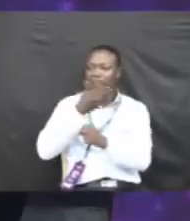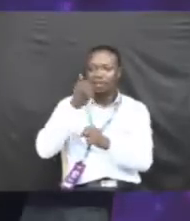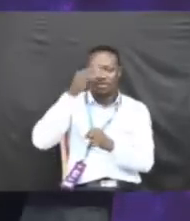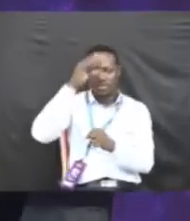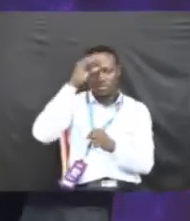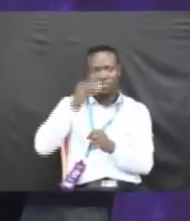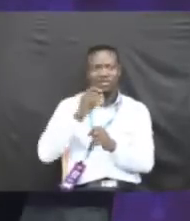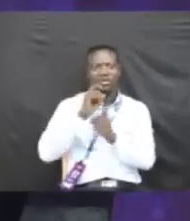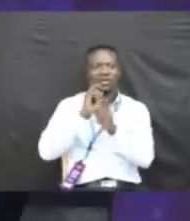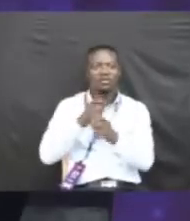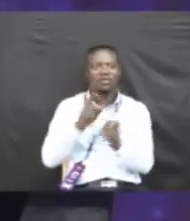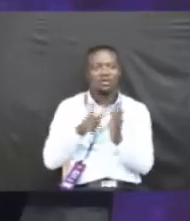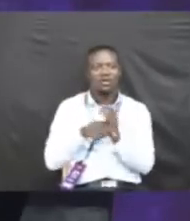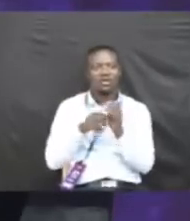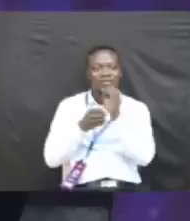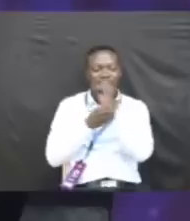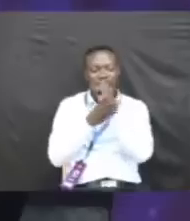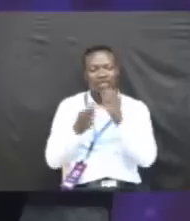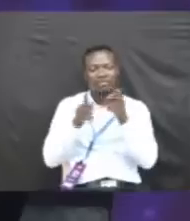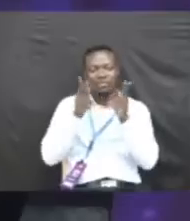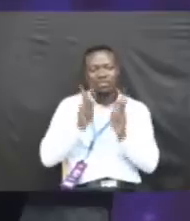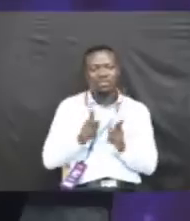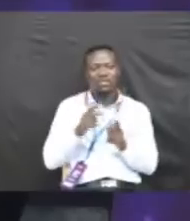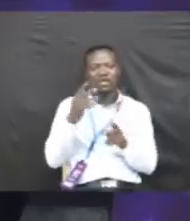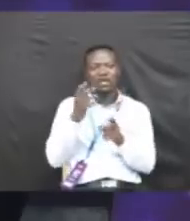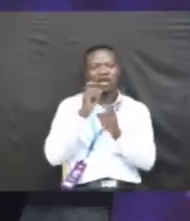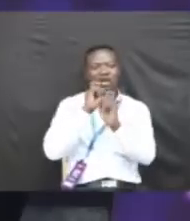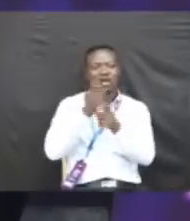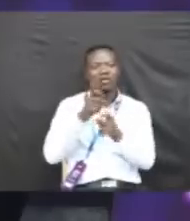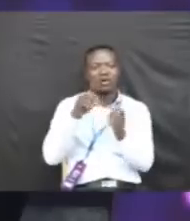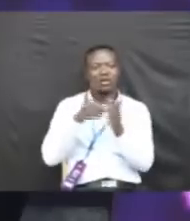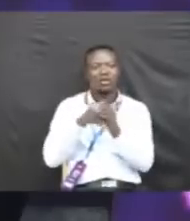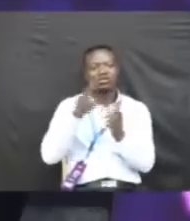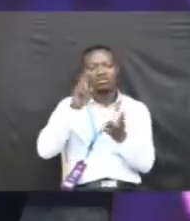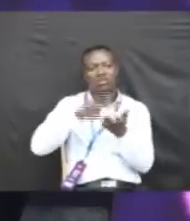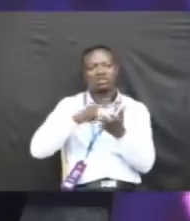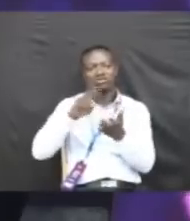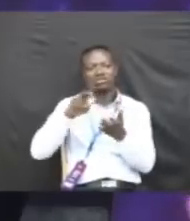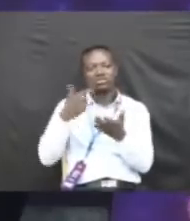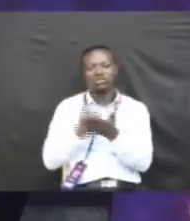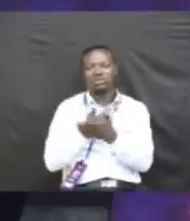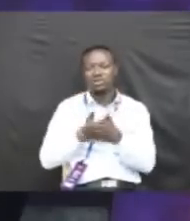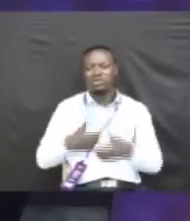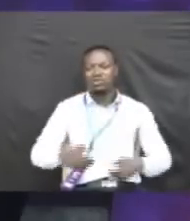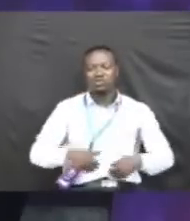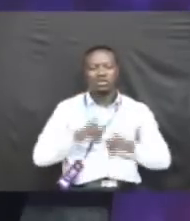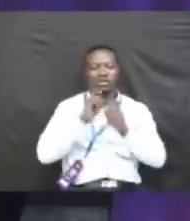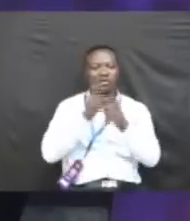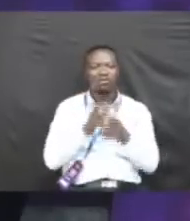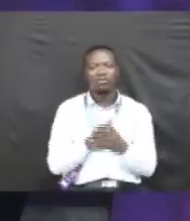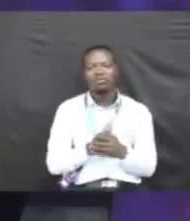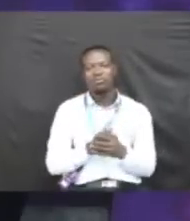media personality of the year award at the 2022 phase of Ghana youth awards